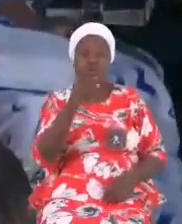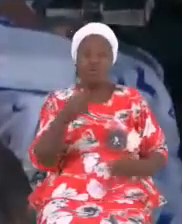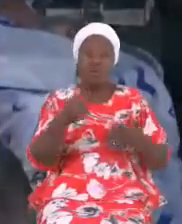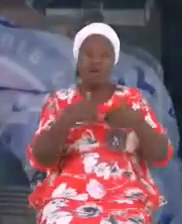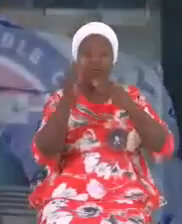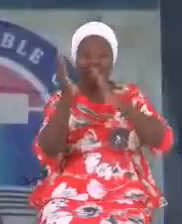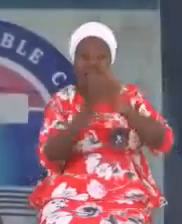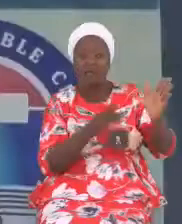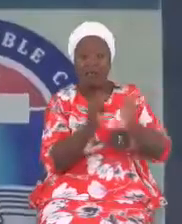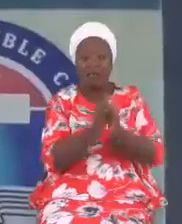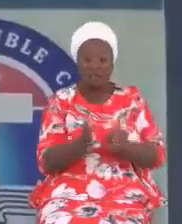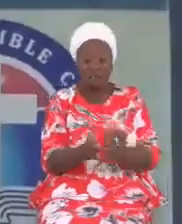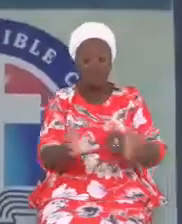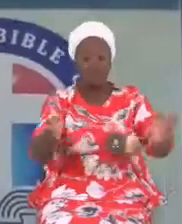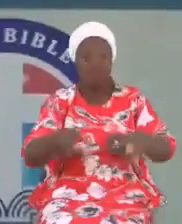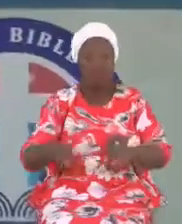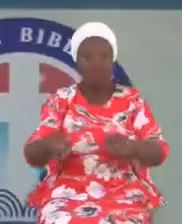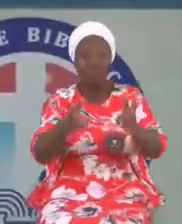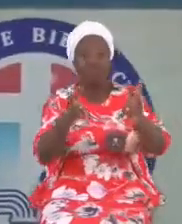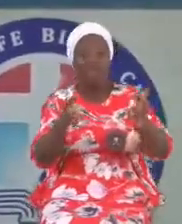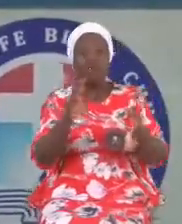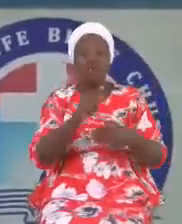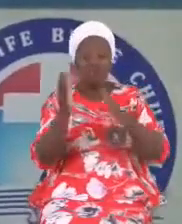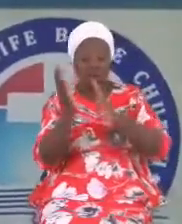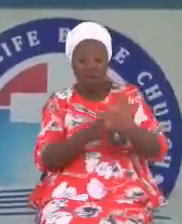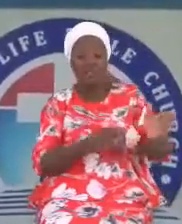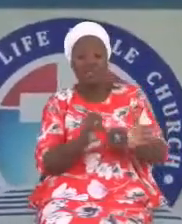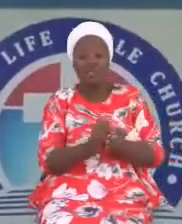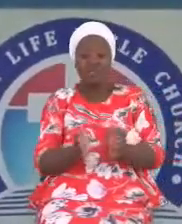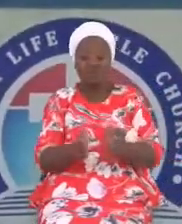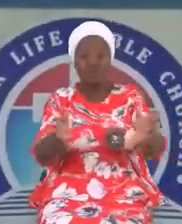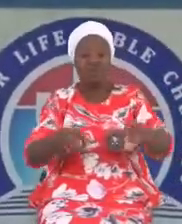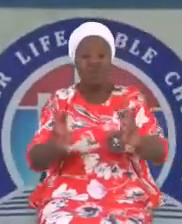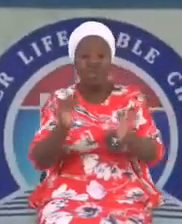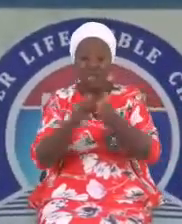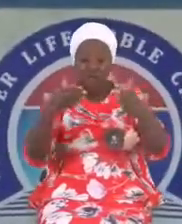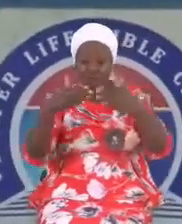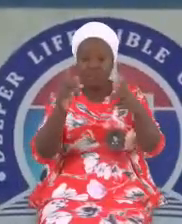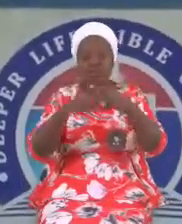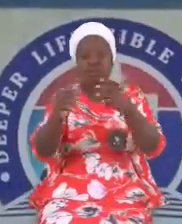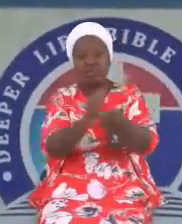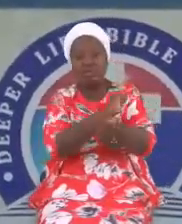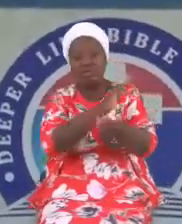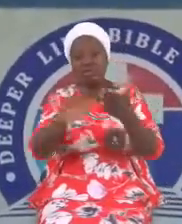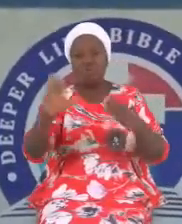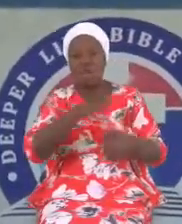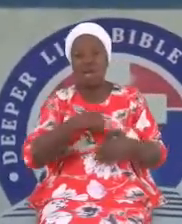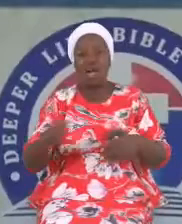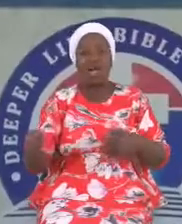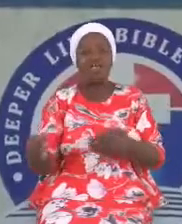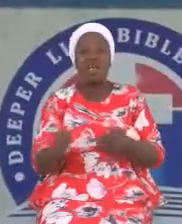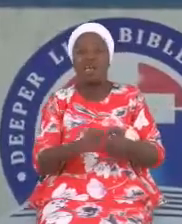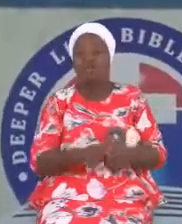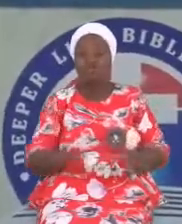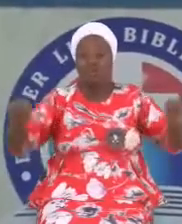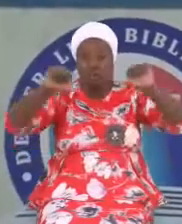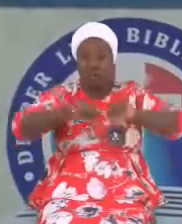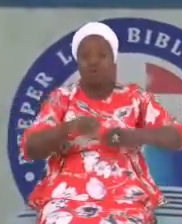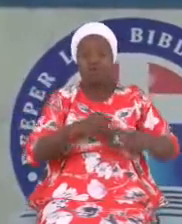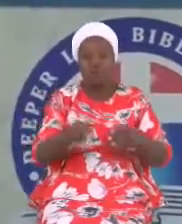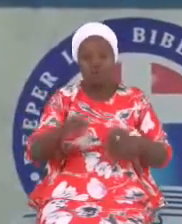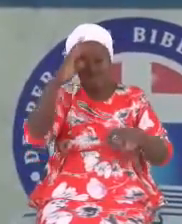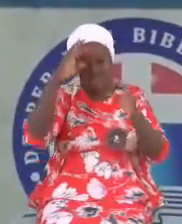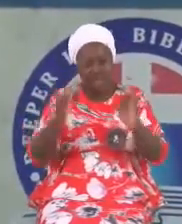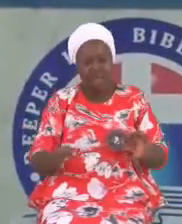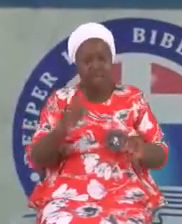country. You've left that broad way that leads to destruction and perdition. You've made up your mind. You have